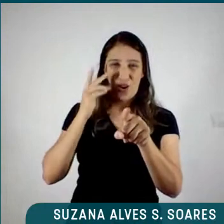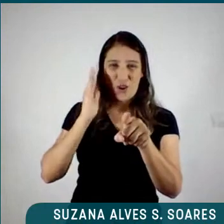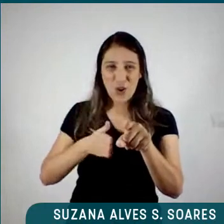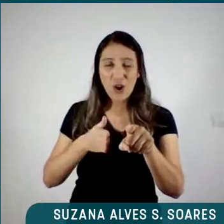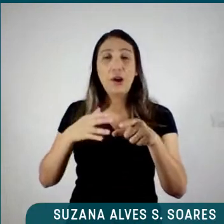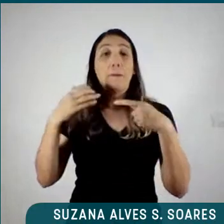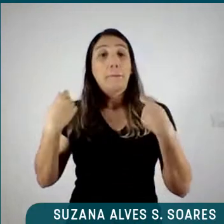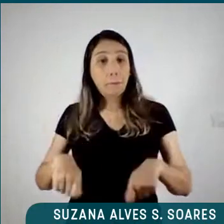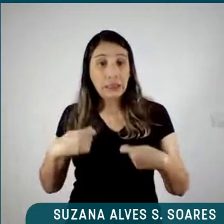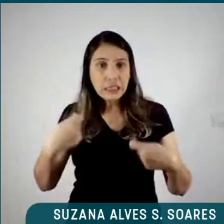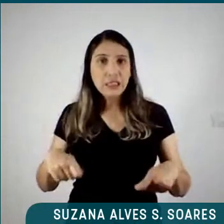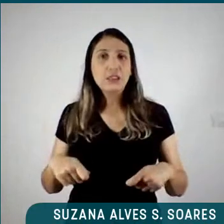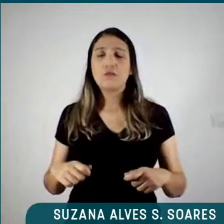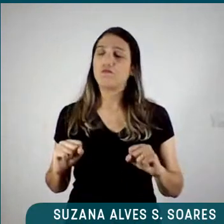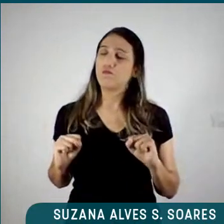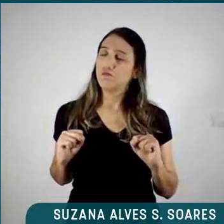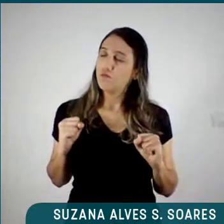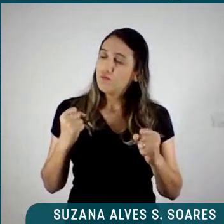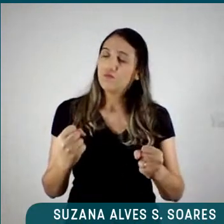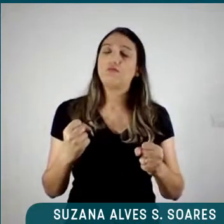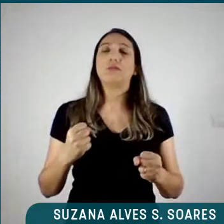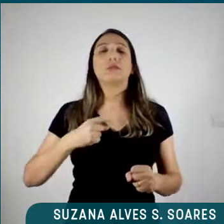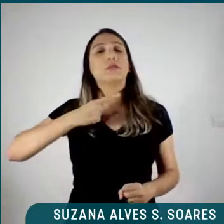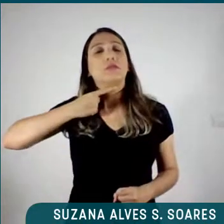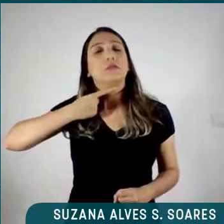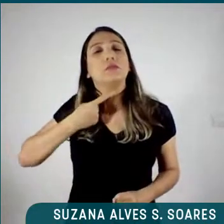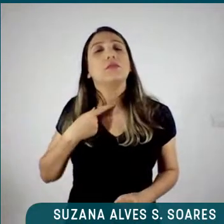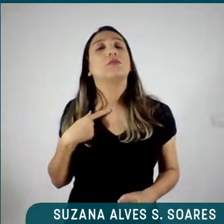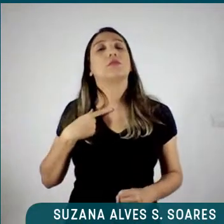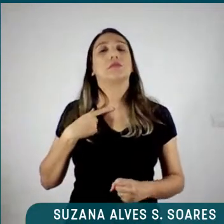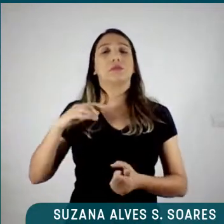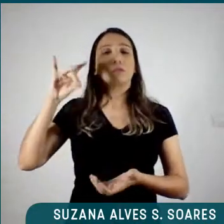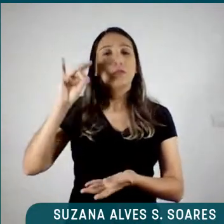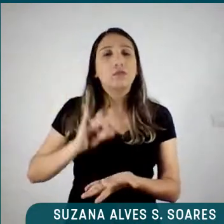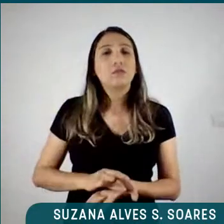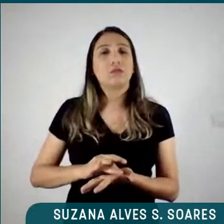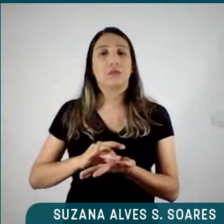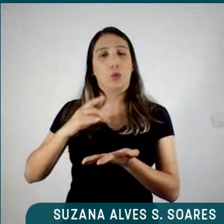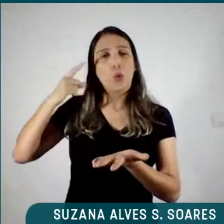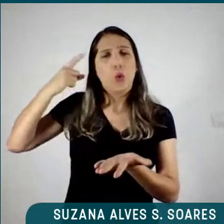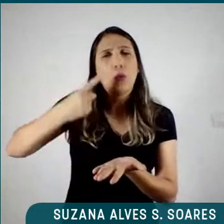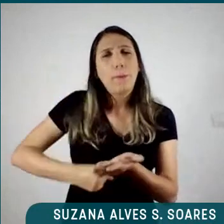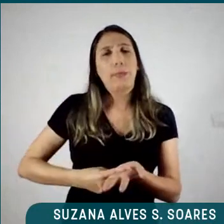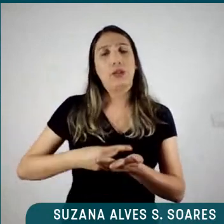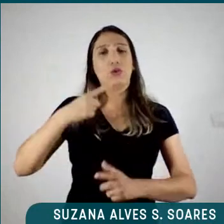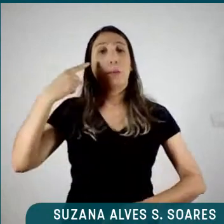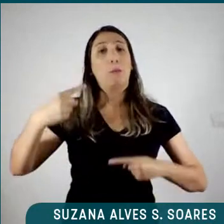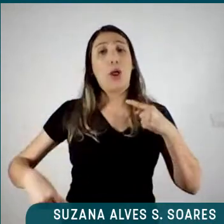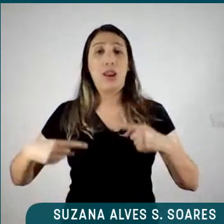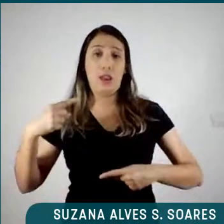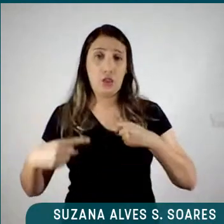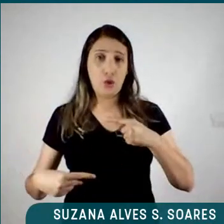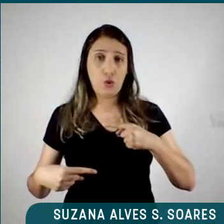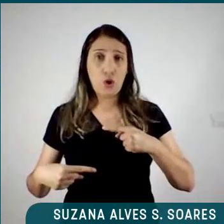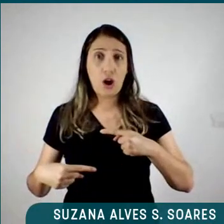what it was has been said by Deborah, uh, needs political